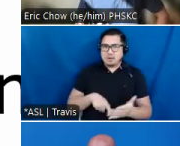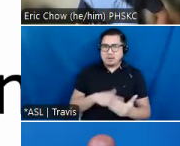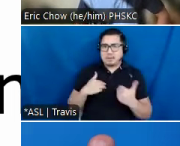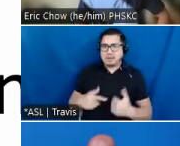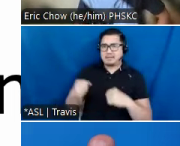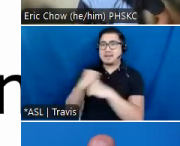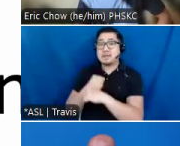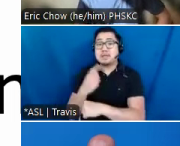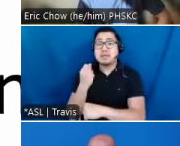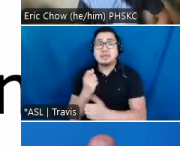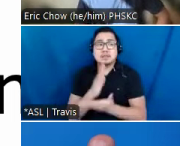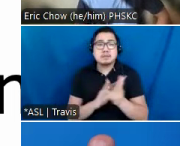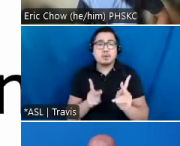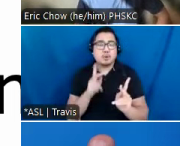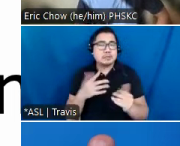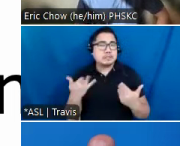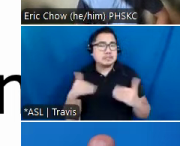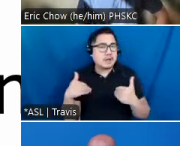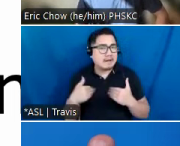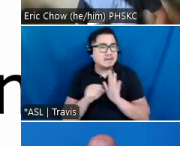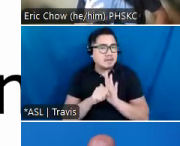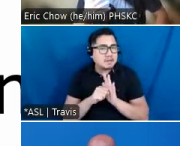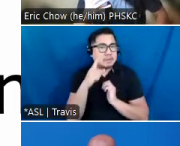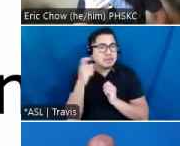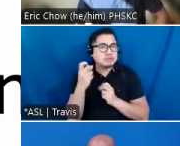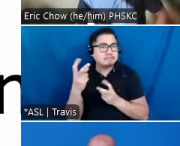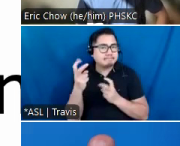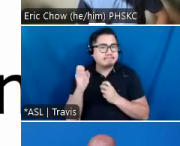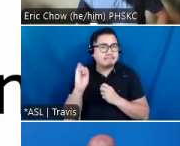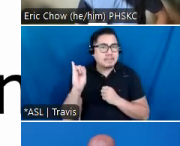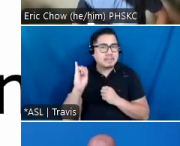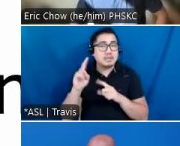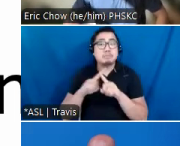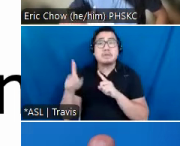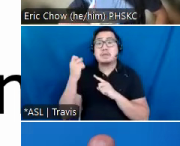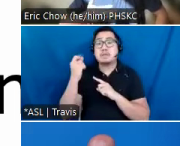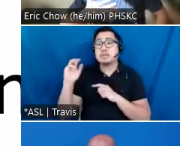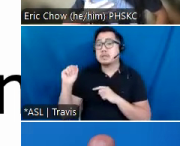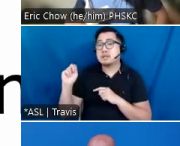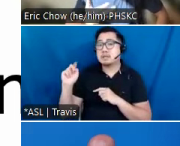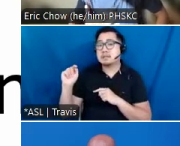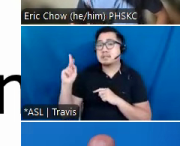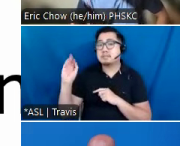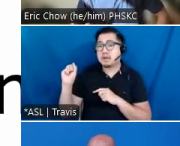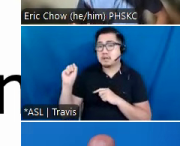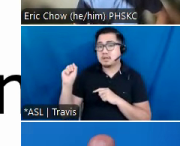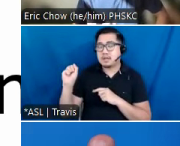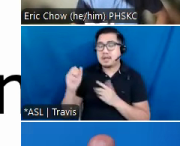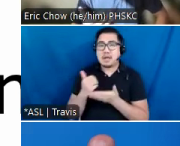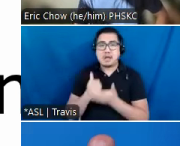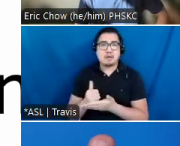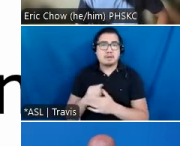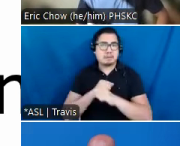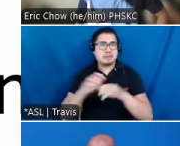develop symptoms because of the infection, but because the antibodies help give the immune system a